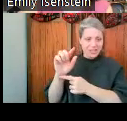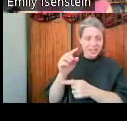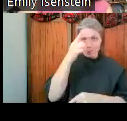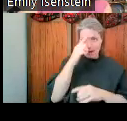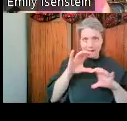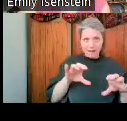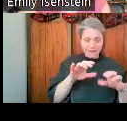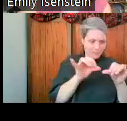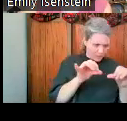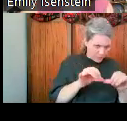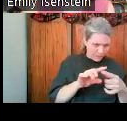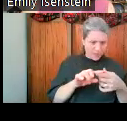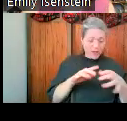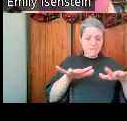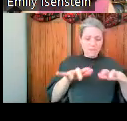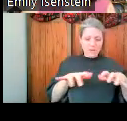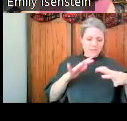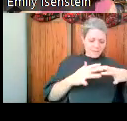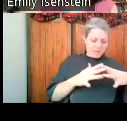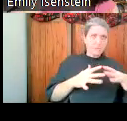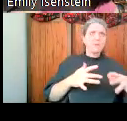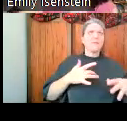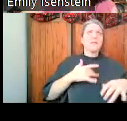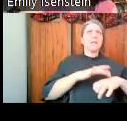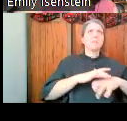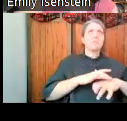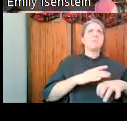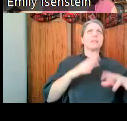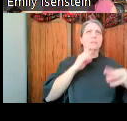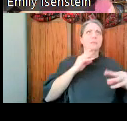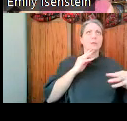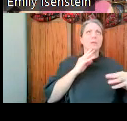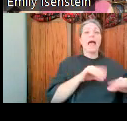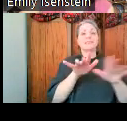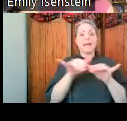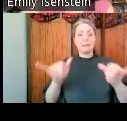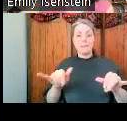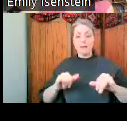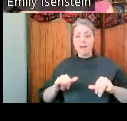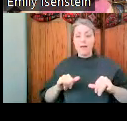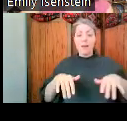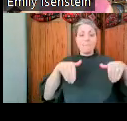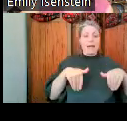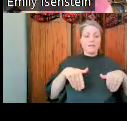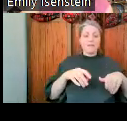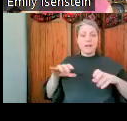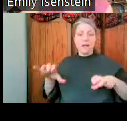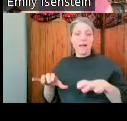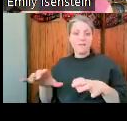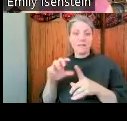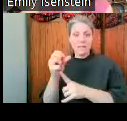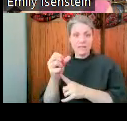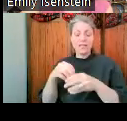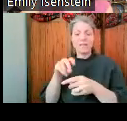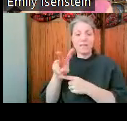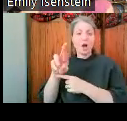on the fingertip to provide a tactile experience, and then both a passive and an active condition presented in the virtual